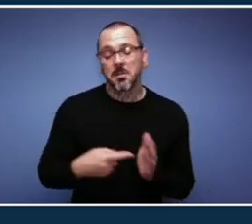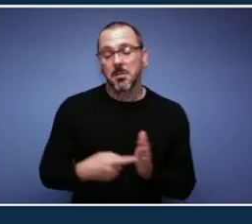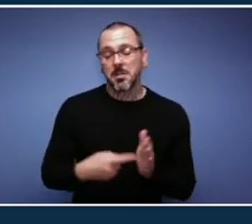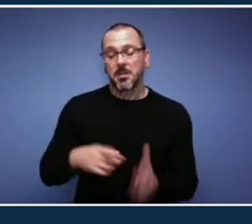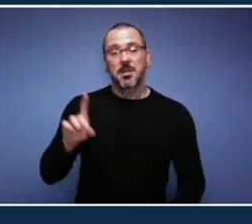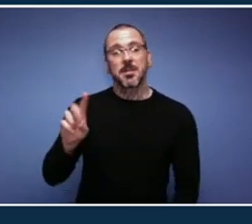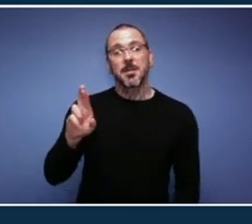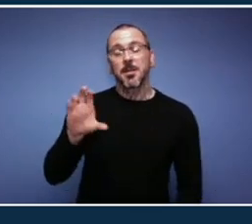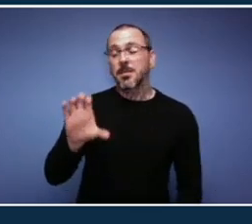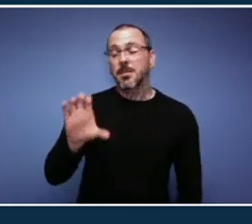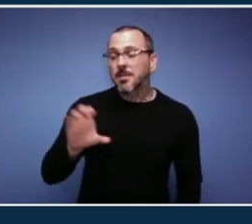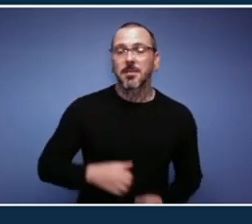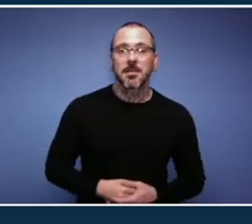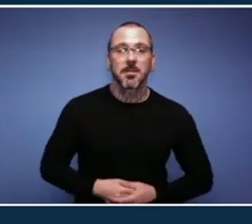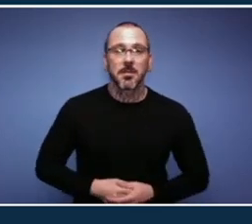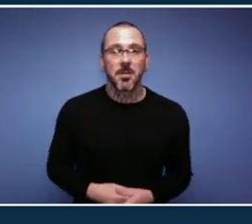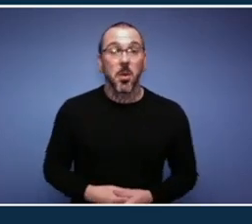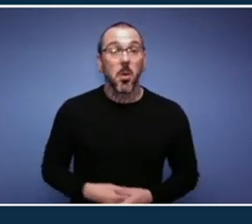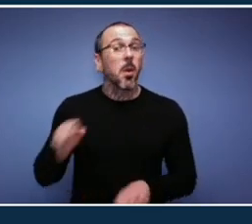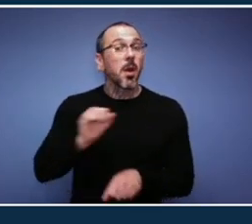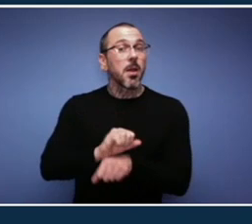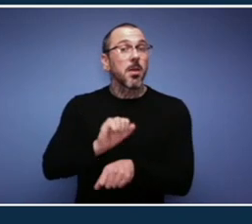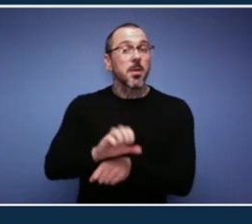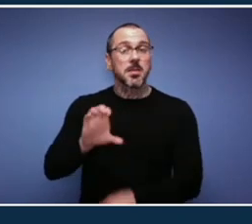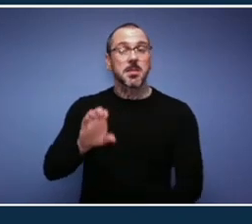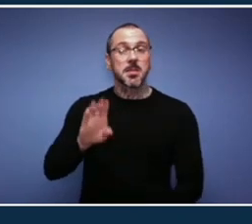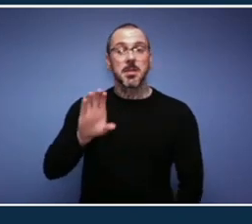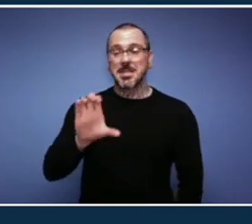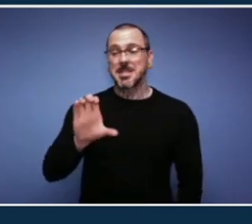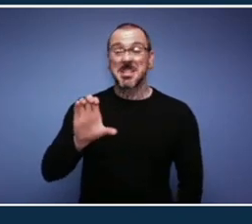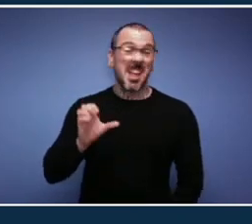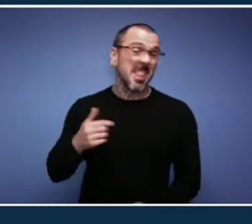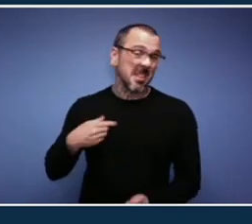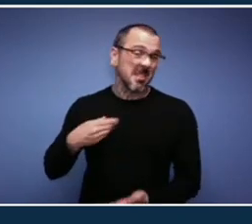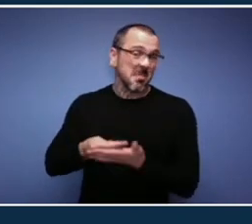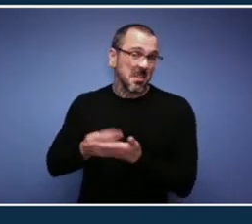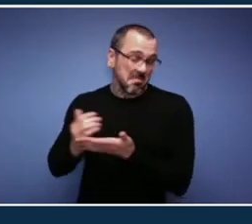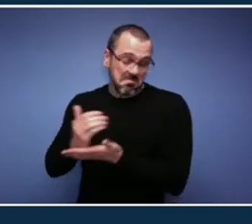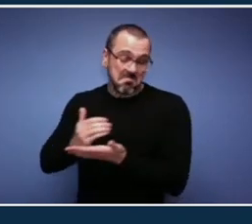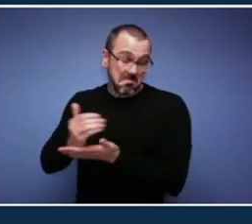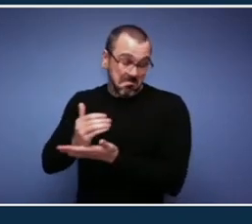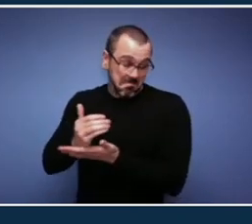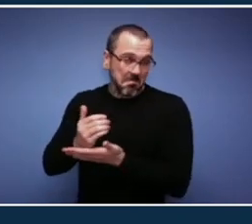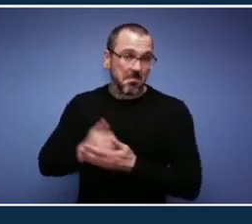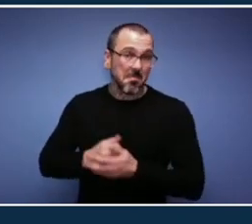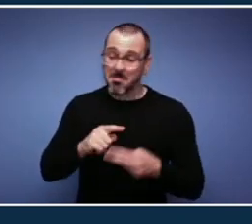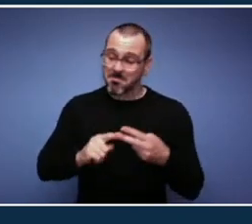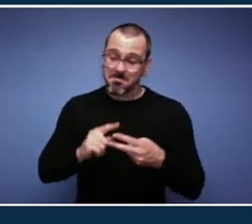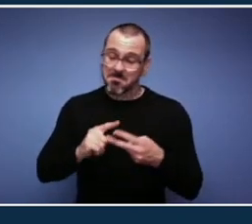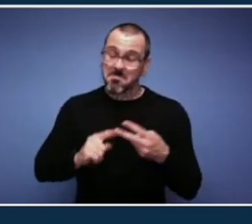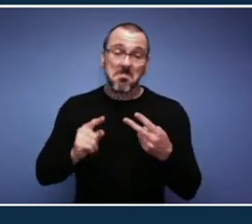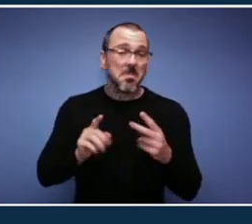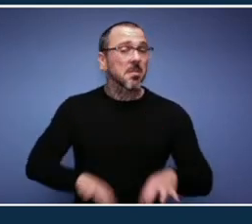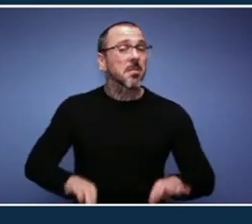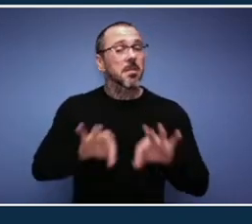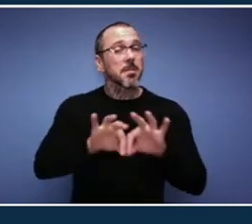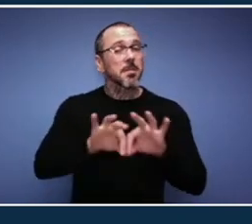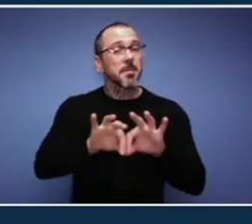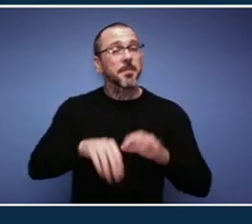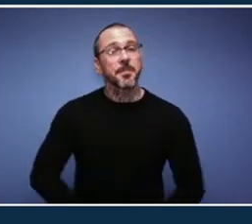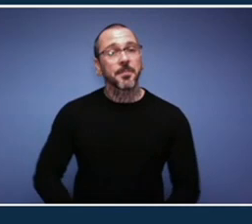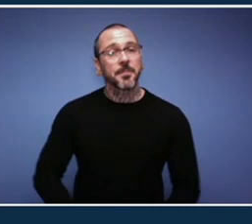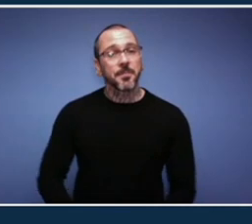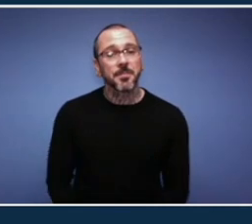CBC, which I do for money. Both things are very important. And, yeah,